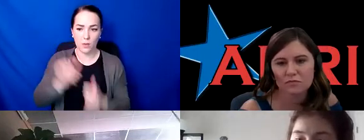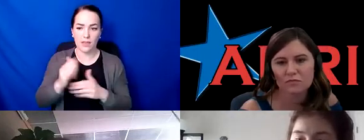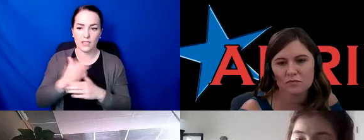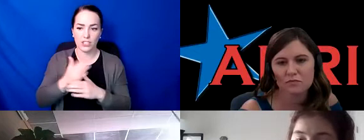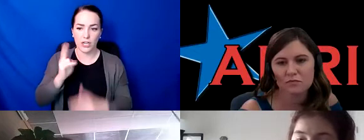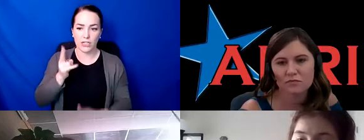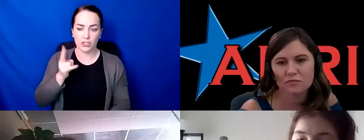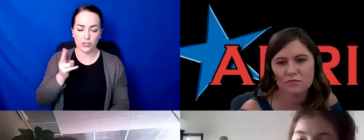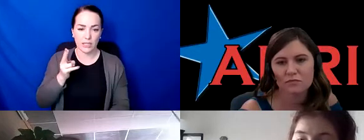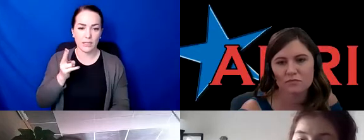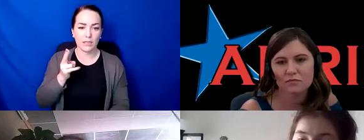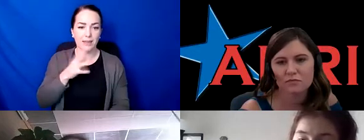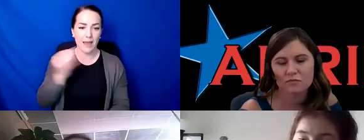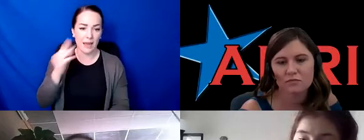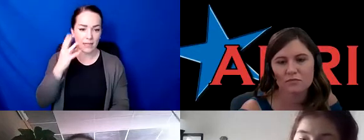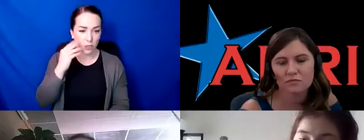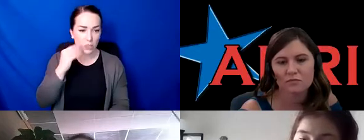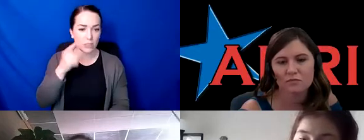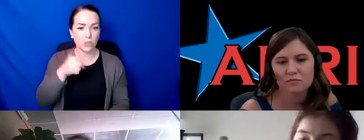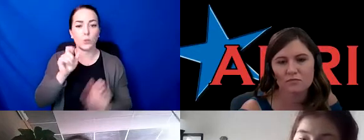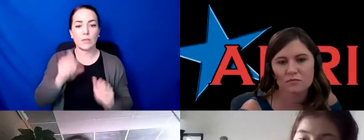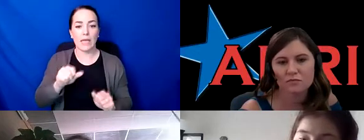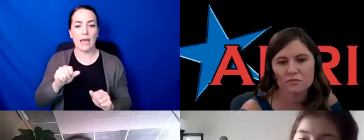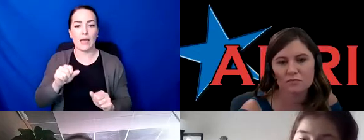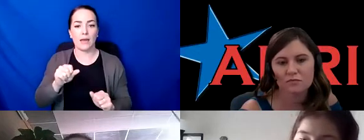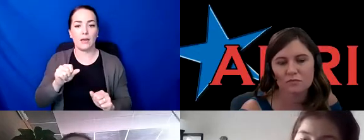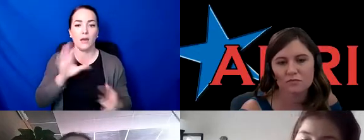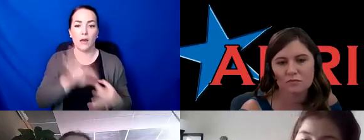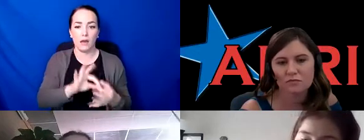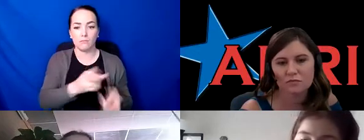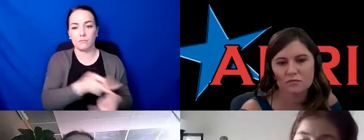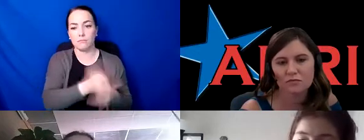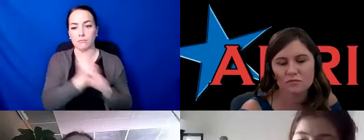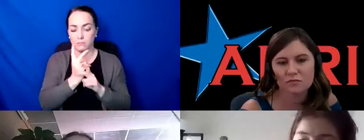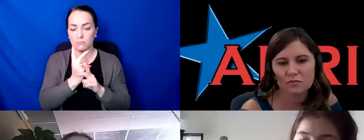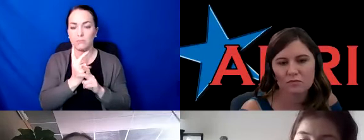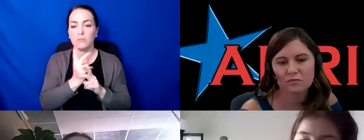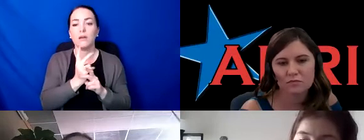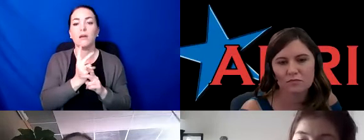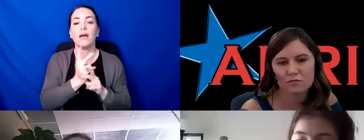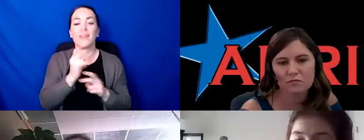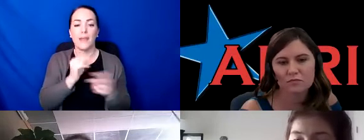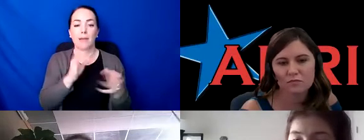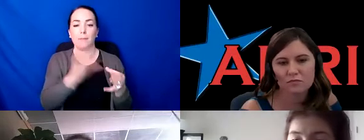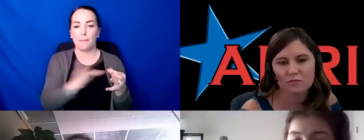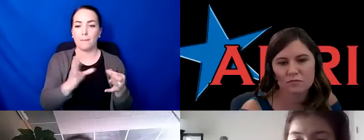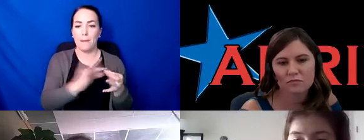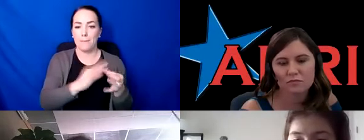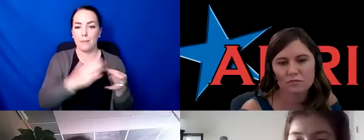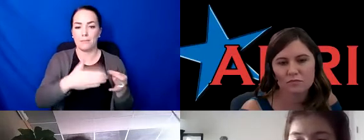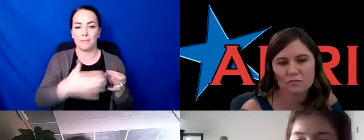and experience that you can tap into and connect with and use moving forward. I